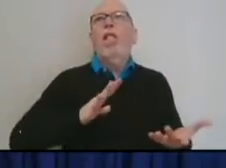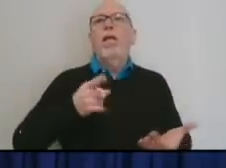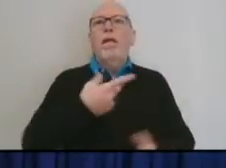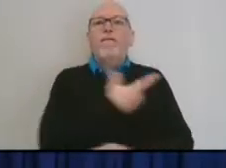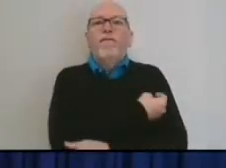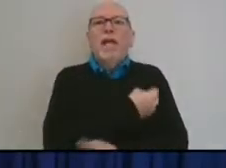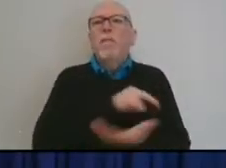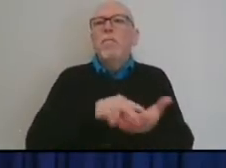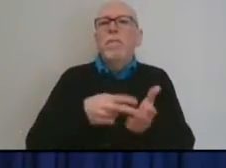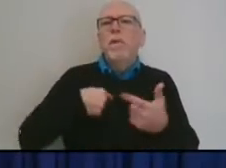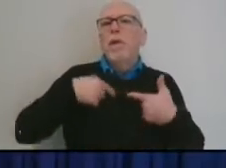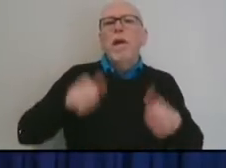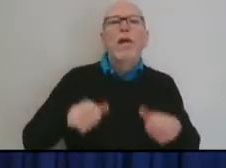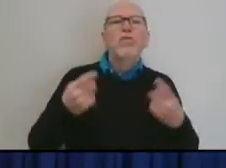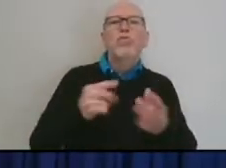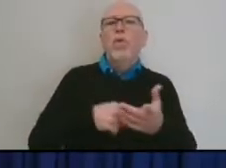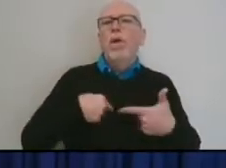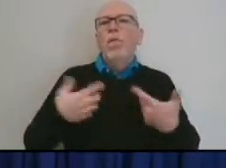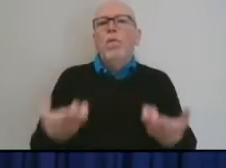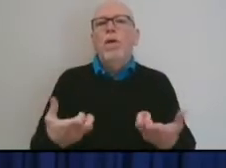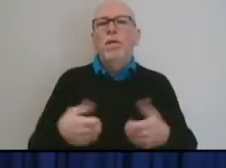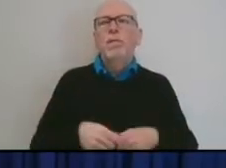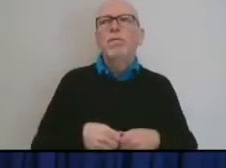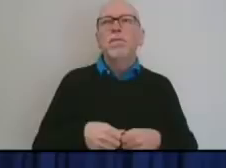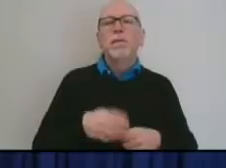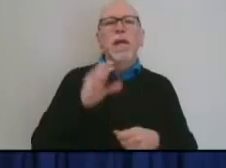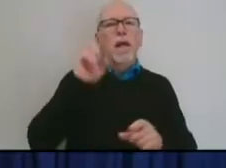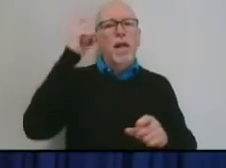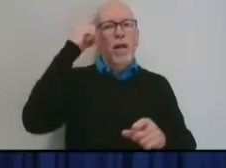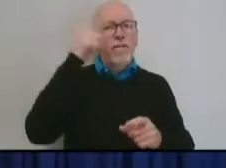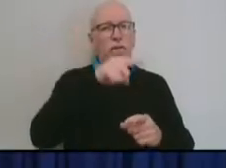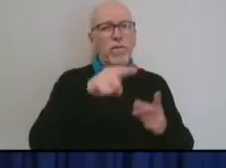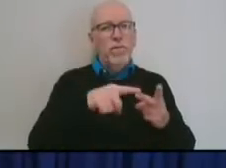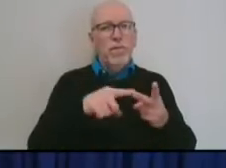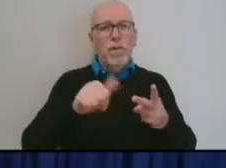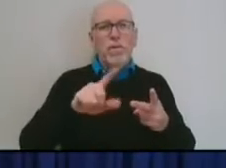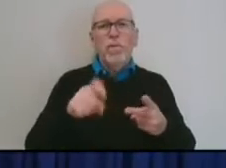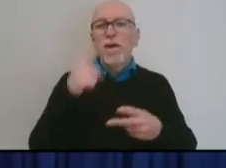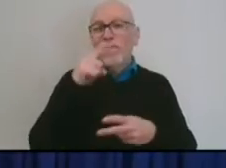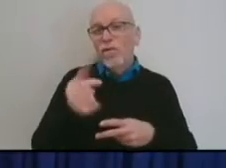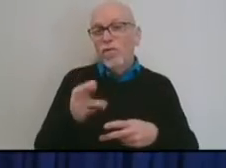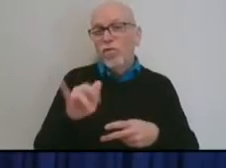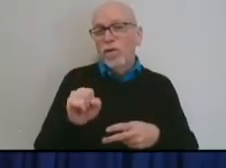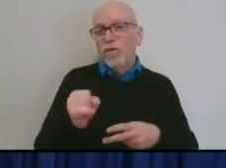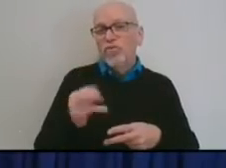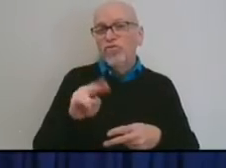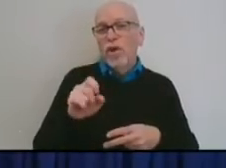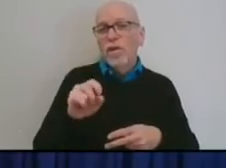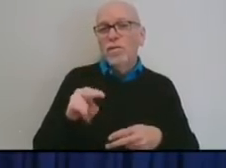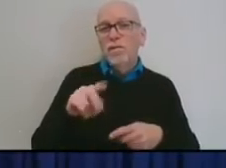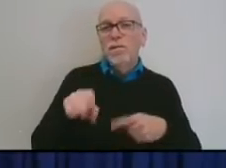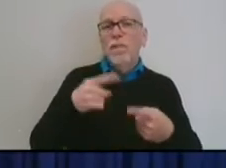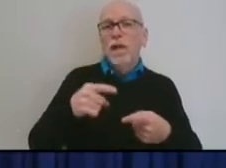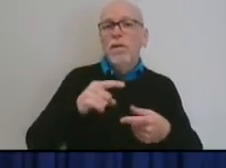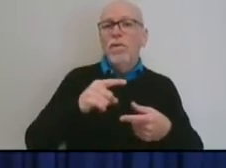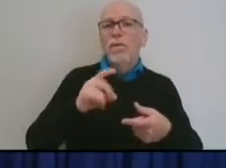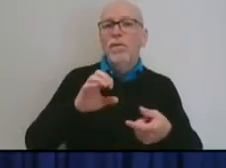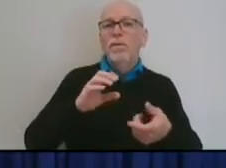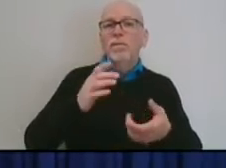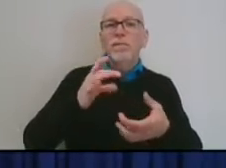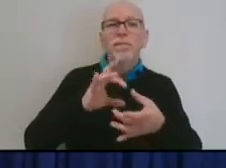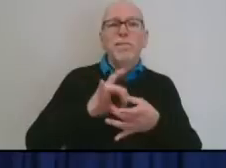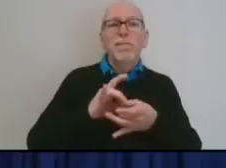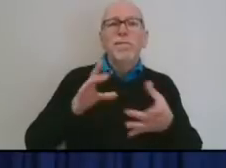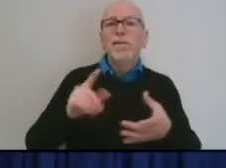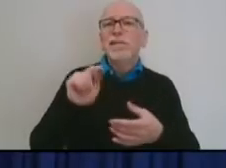are out, so I can go out and do what I need to do. And Governor, I guess my other question would be for Chris Johnson regarding decoupling and CARES Act